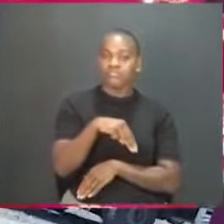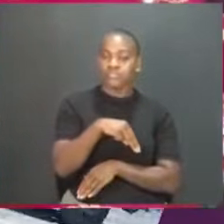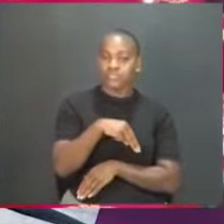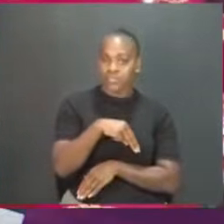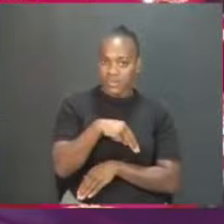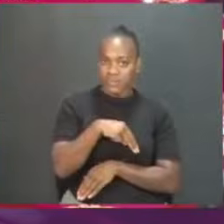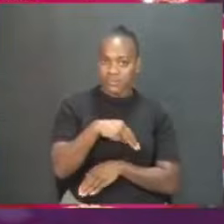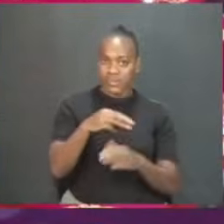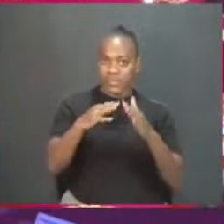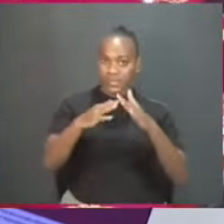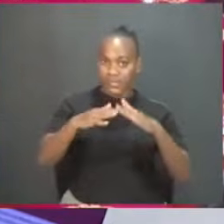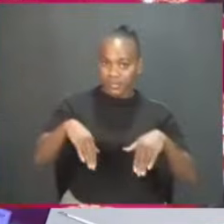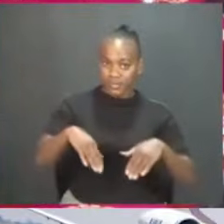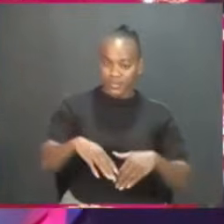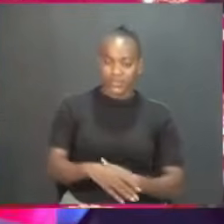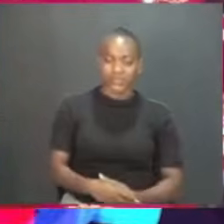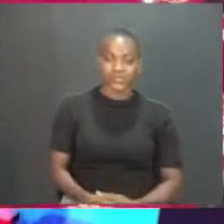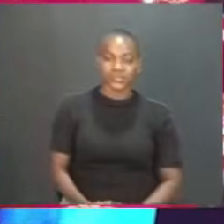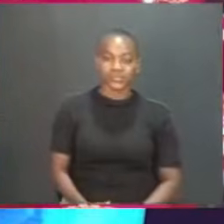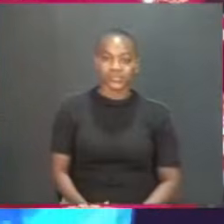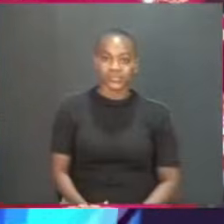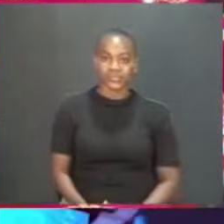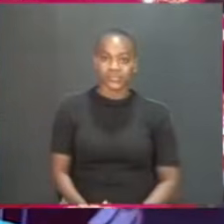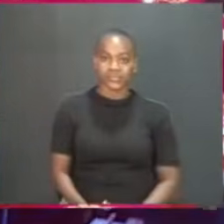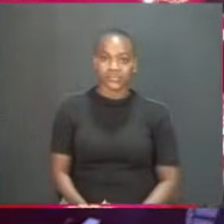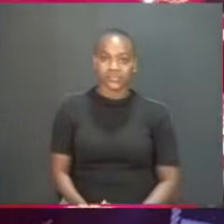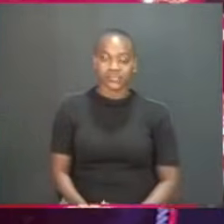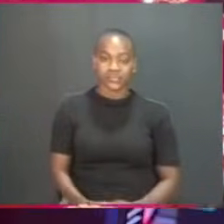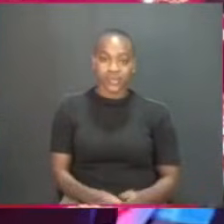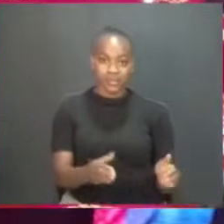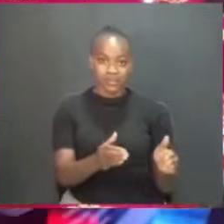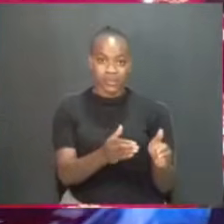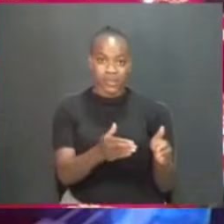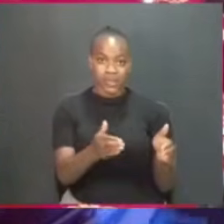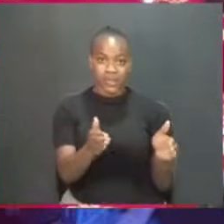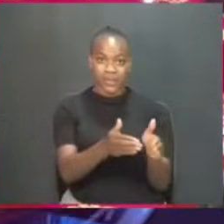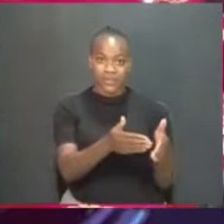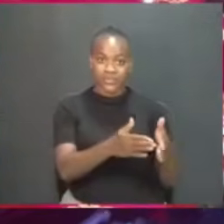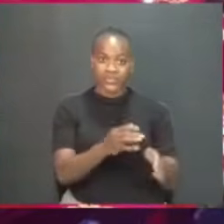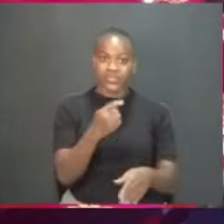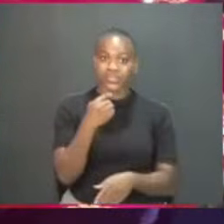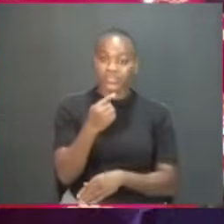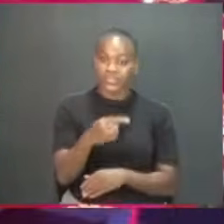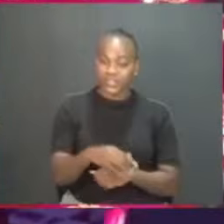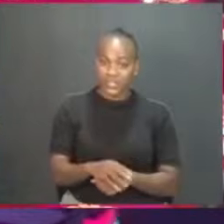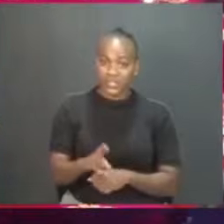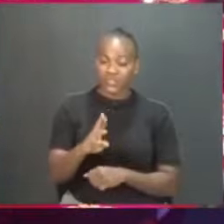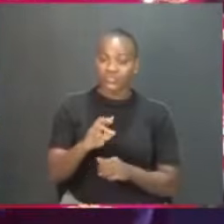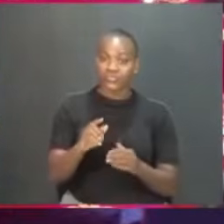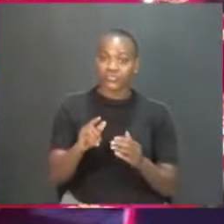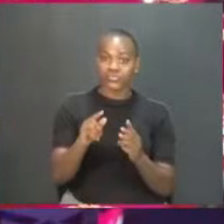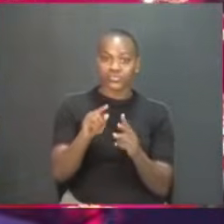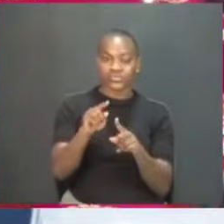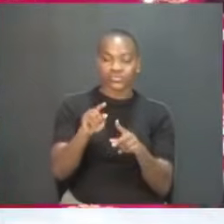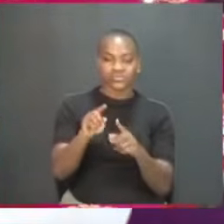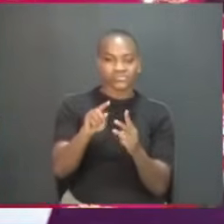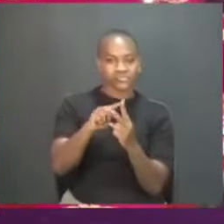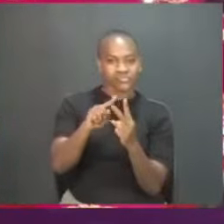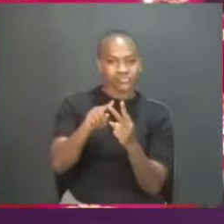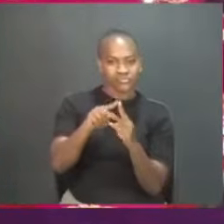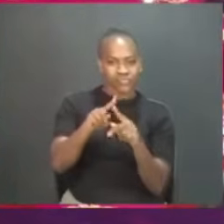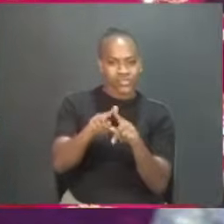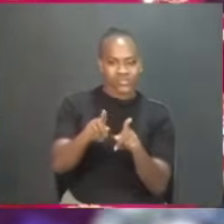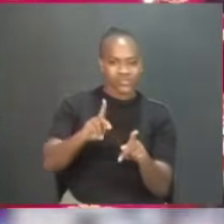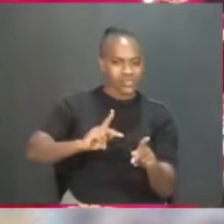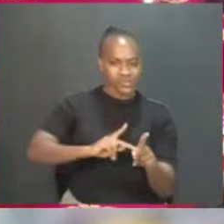House. As the minority leader stated, they come under two different